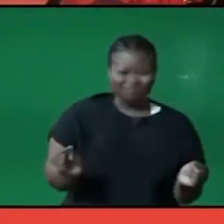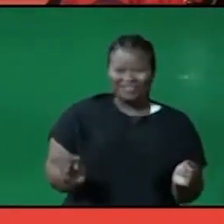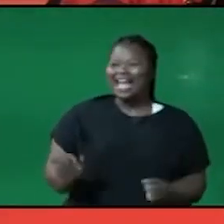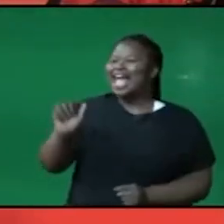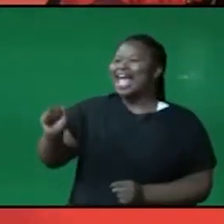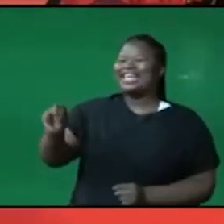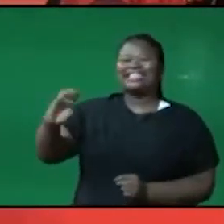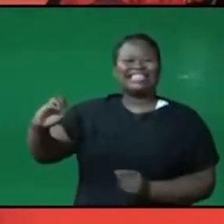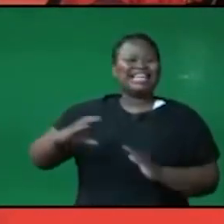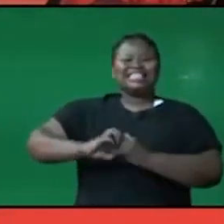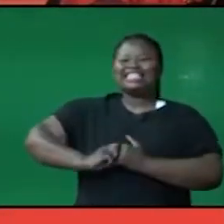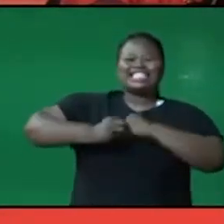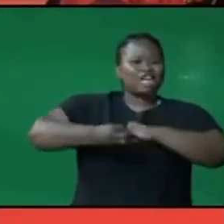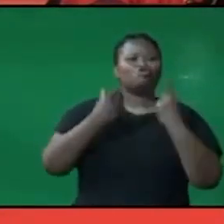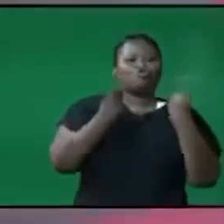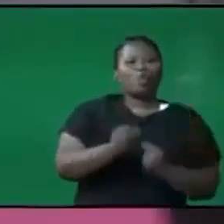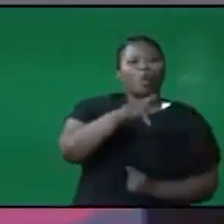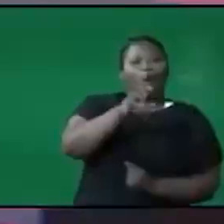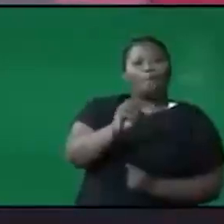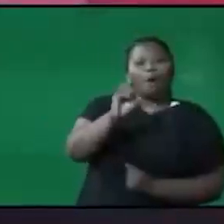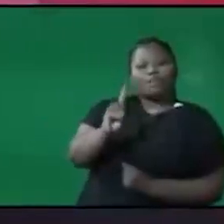ANC tried to form a podcast.